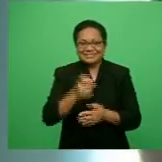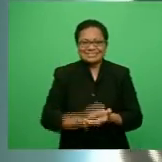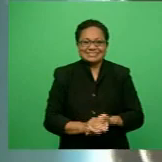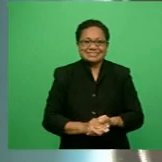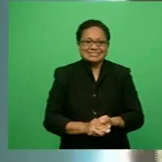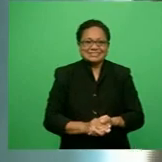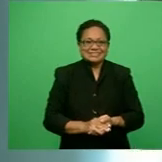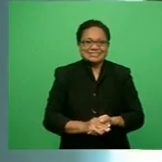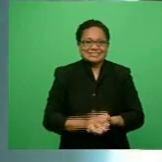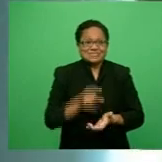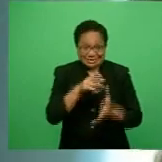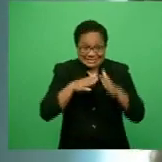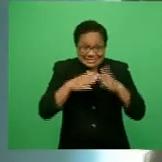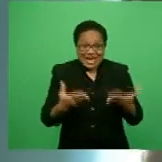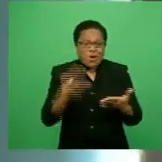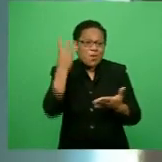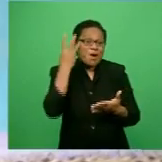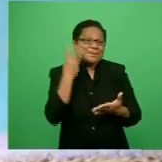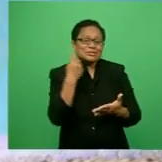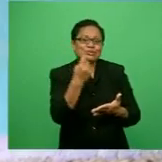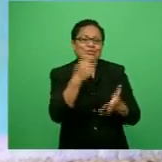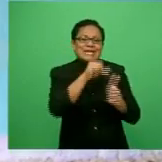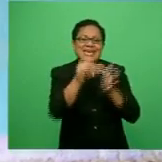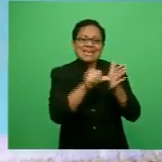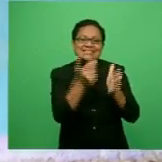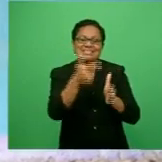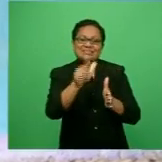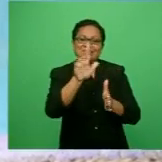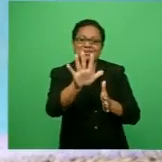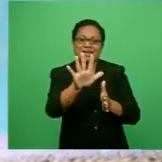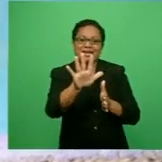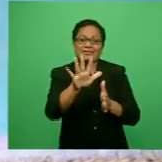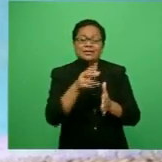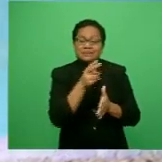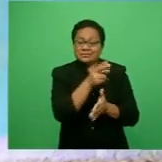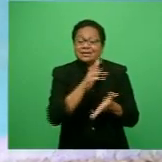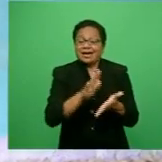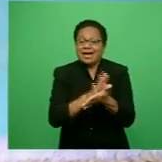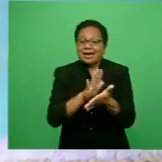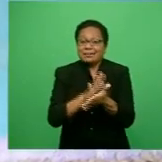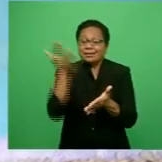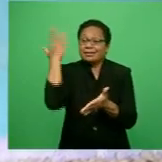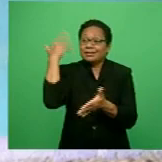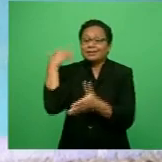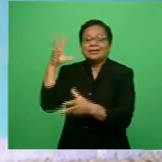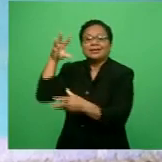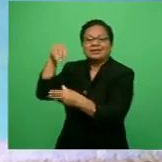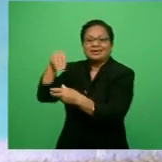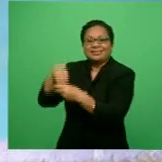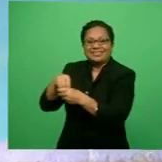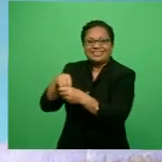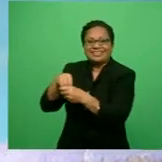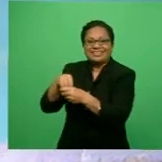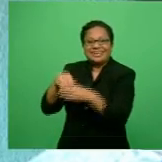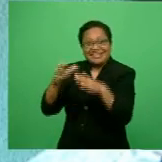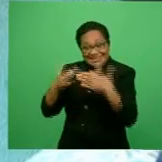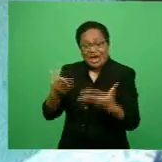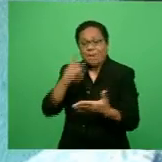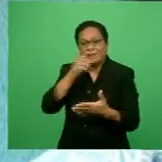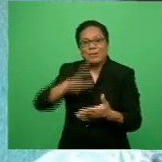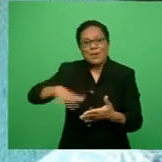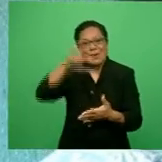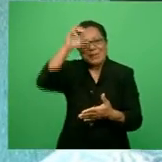Soon to be 75, Salusalu is grateful she played an active role in one of the historic events for Fiji.